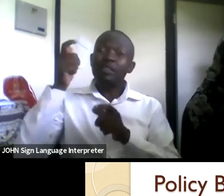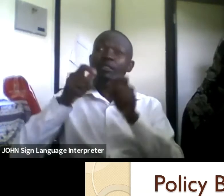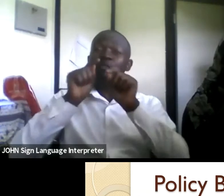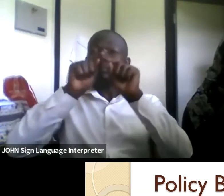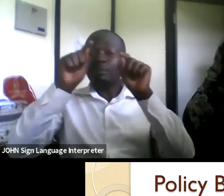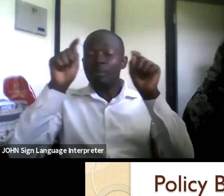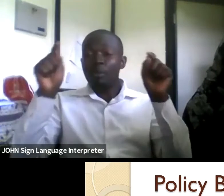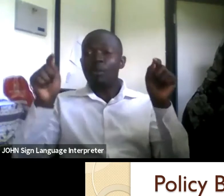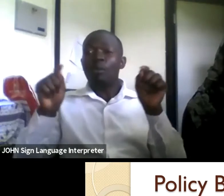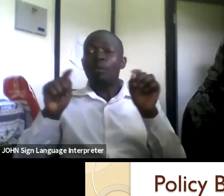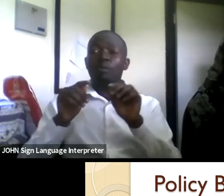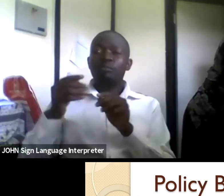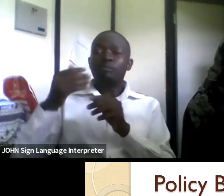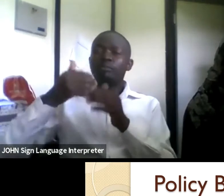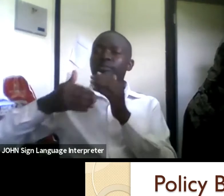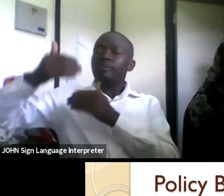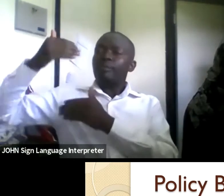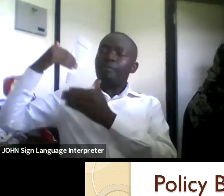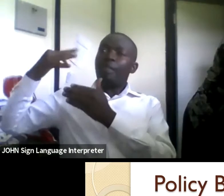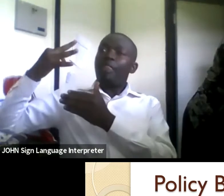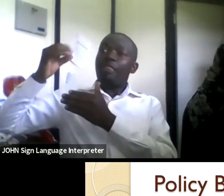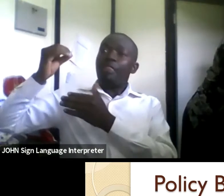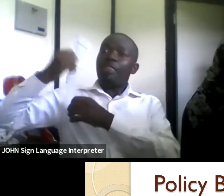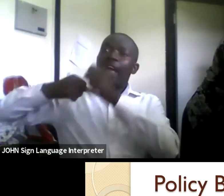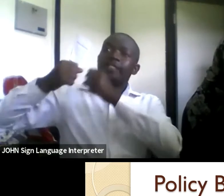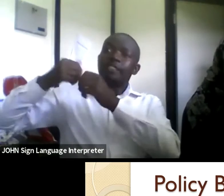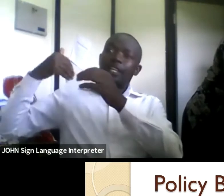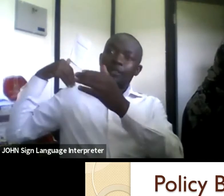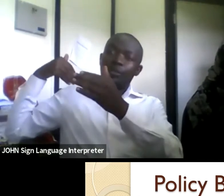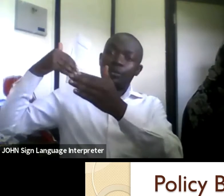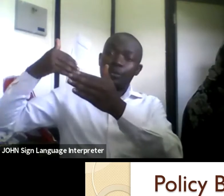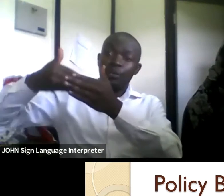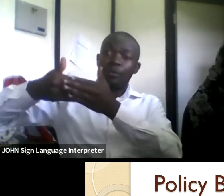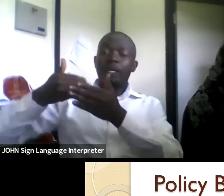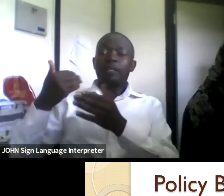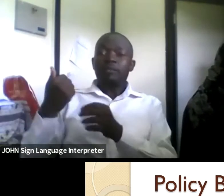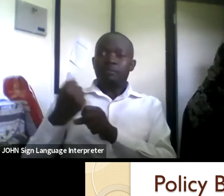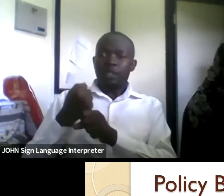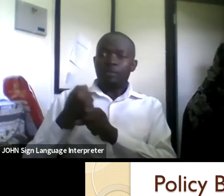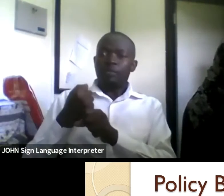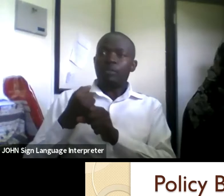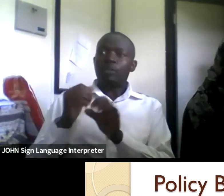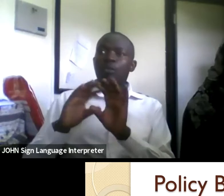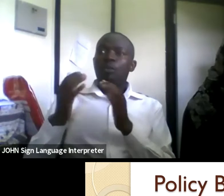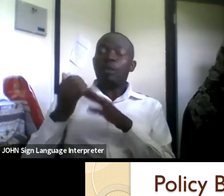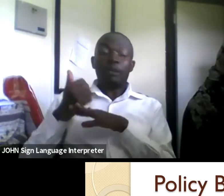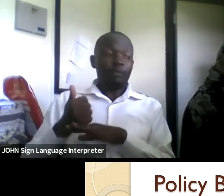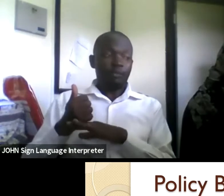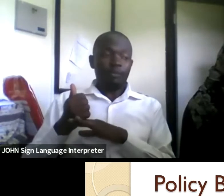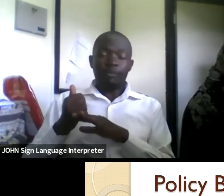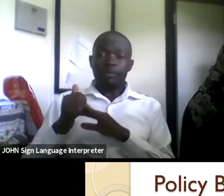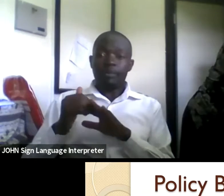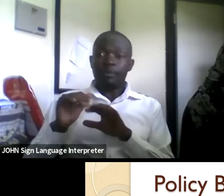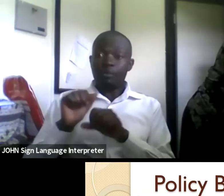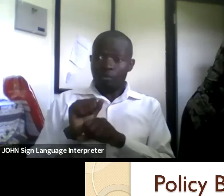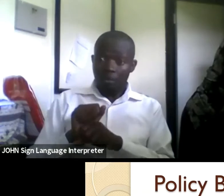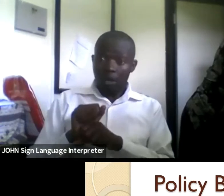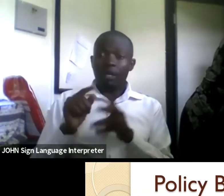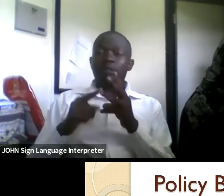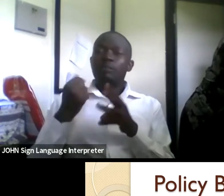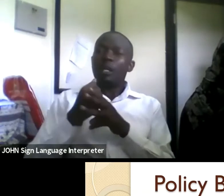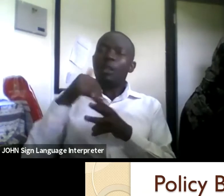the last 30 years doing community-based rehabilitation work and doing a lot of policy